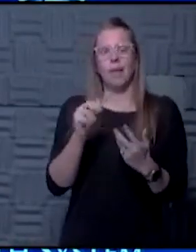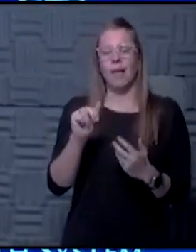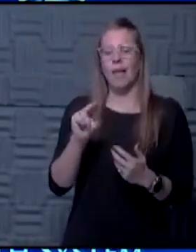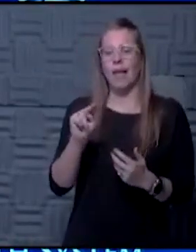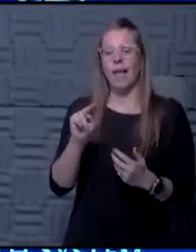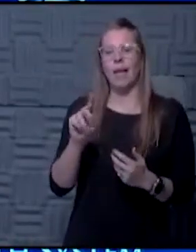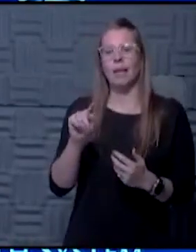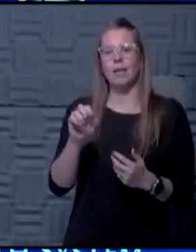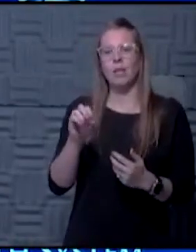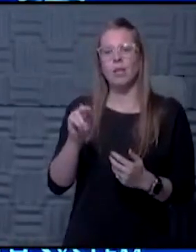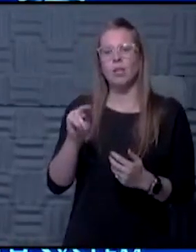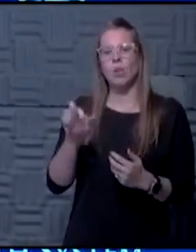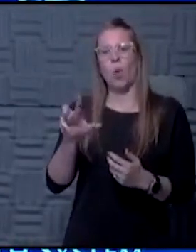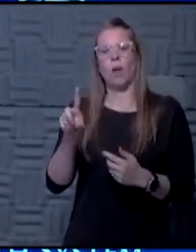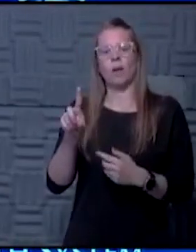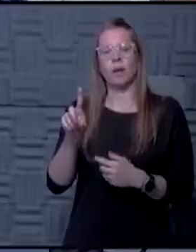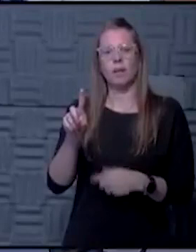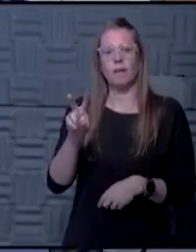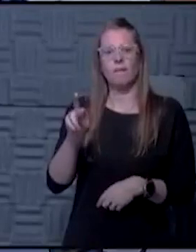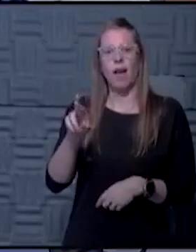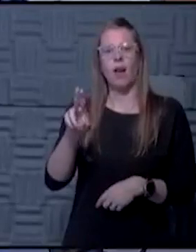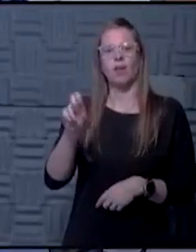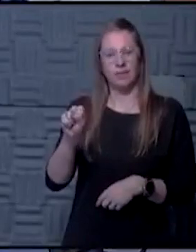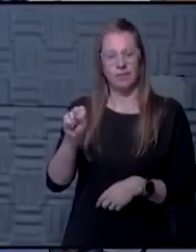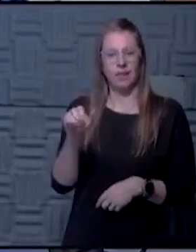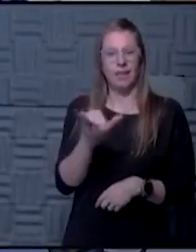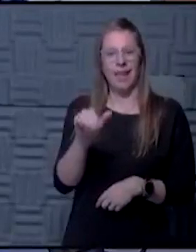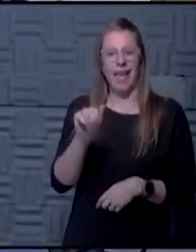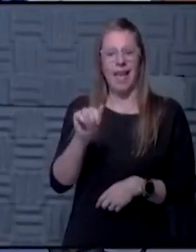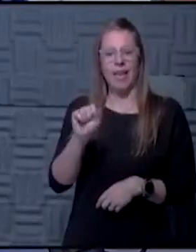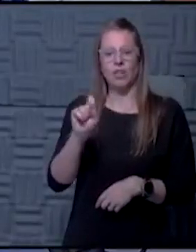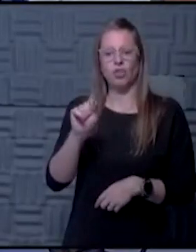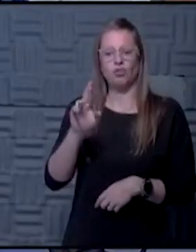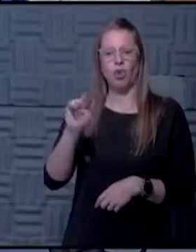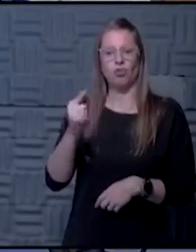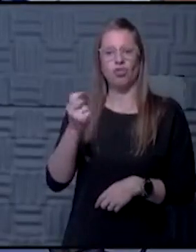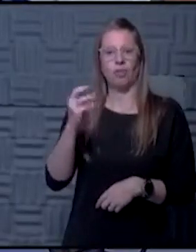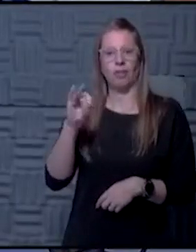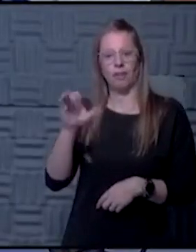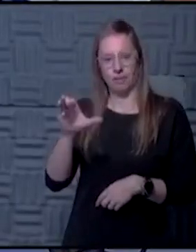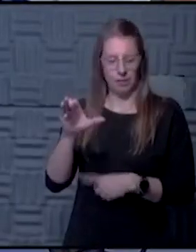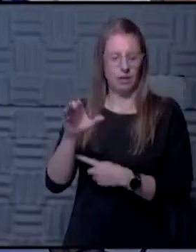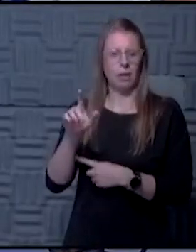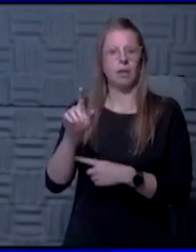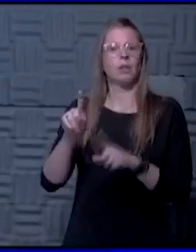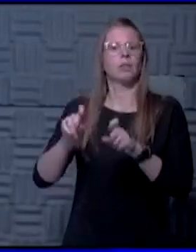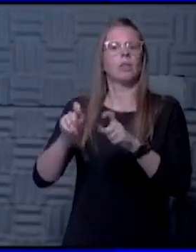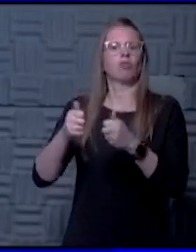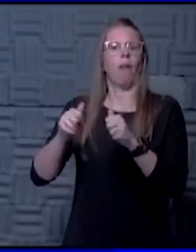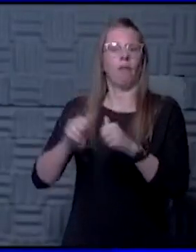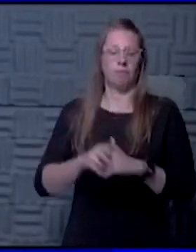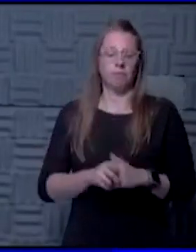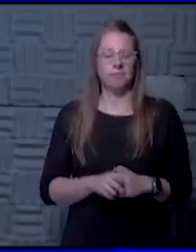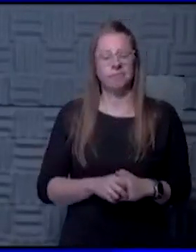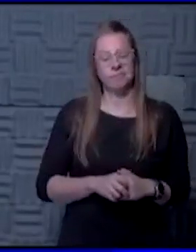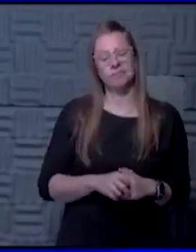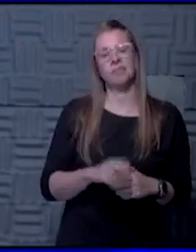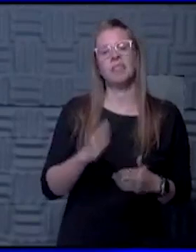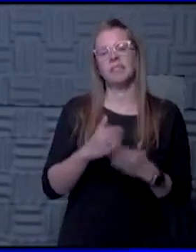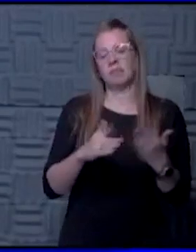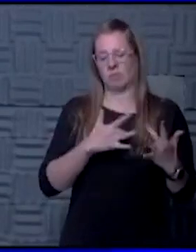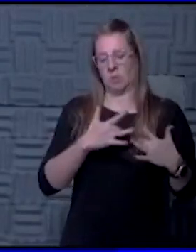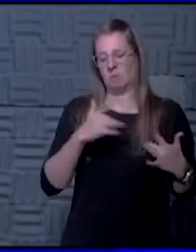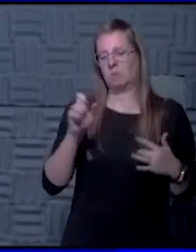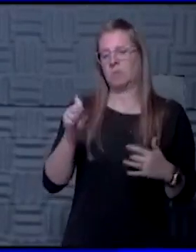adenovirus vector-based drug, just like the AstraZeneca trial? Yeah, I had some concerns for sure, but we know that with any